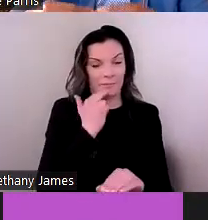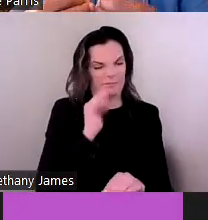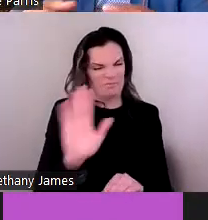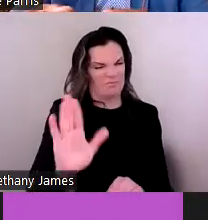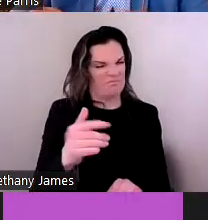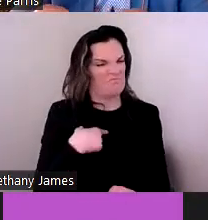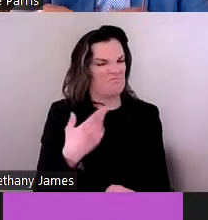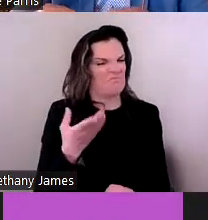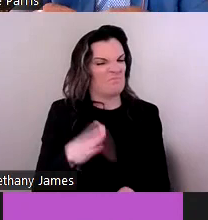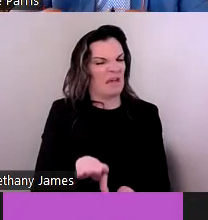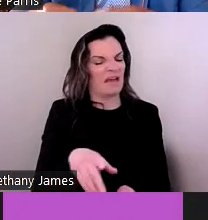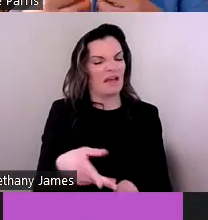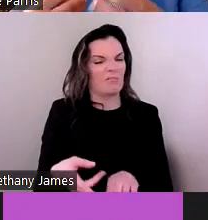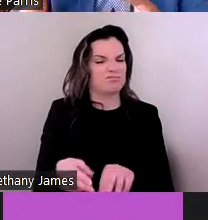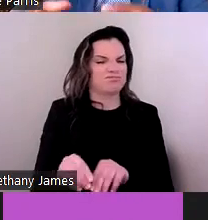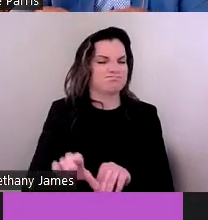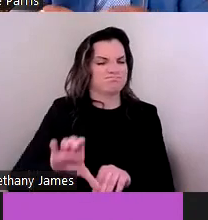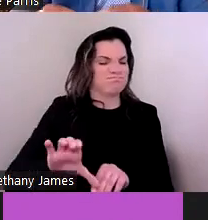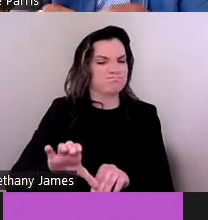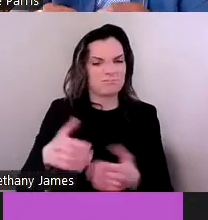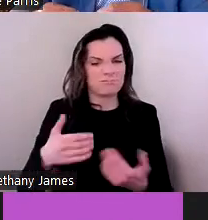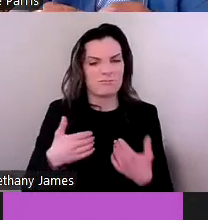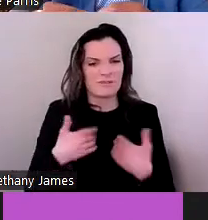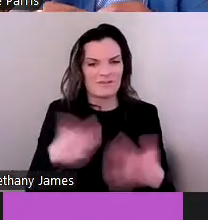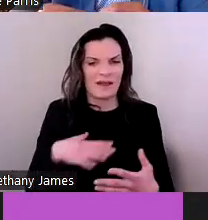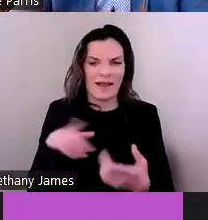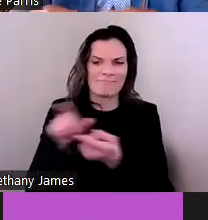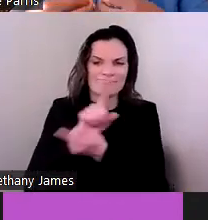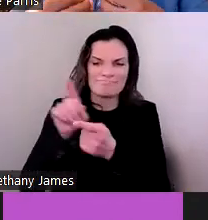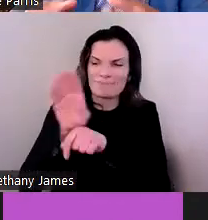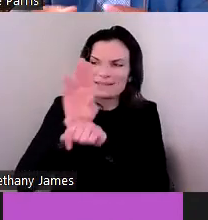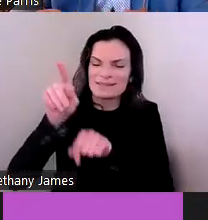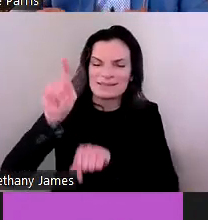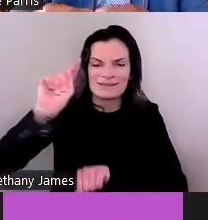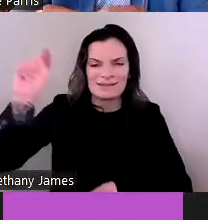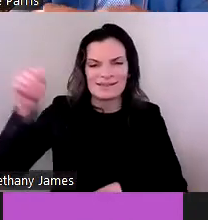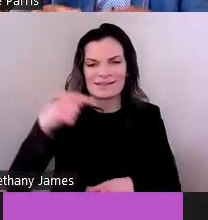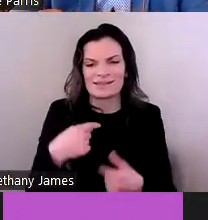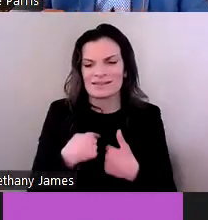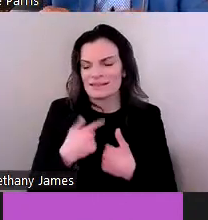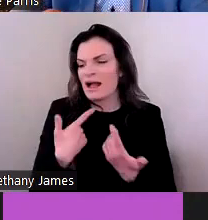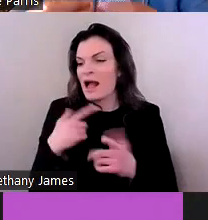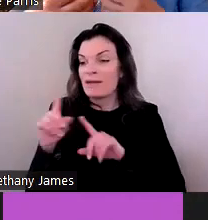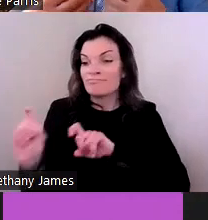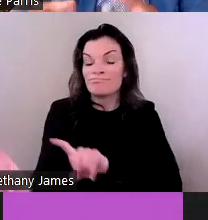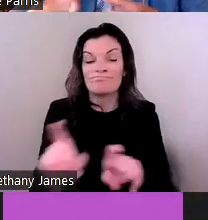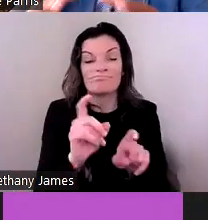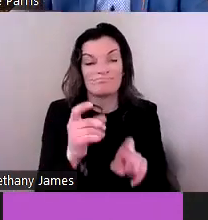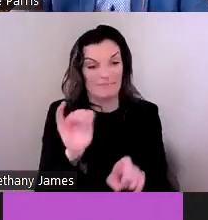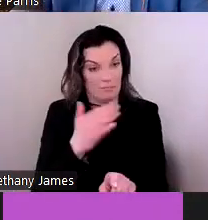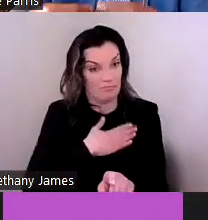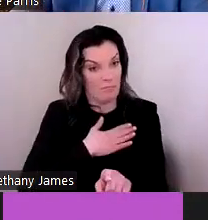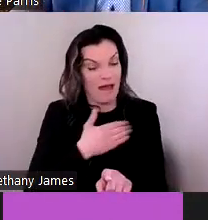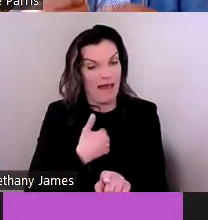do a lot of workplace screening. I talk to employees, and even when I do my own surveys in workplaces,